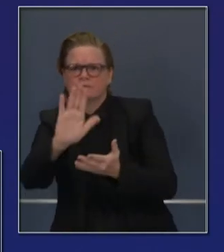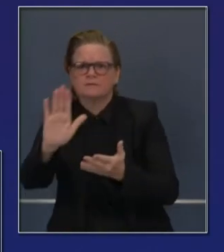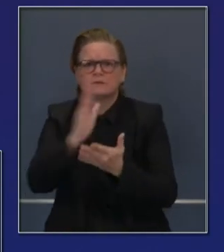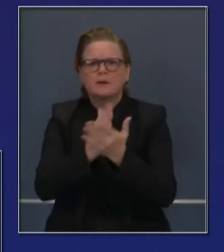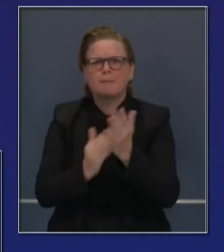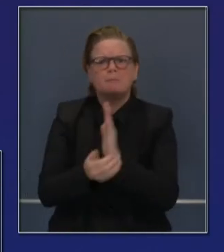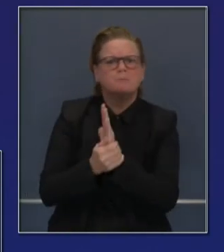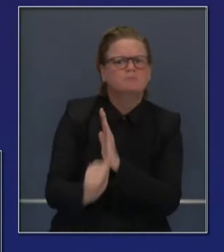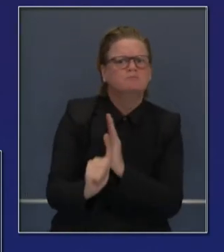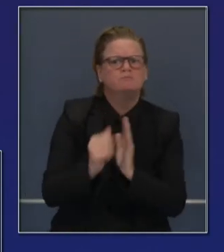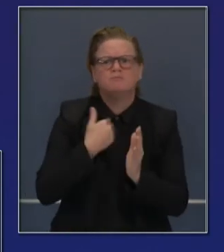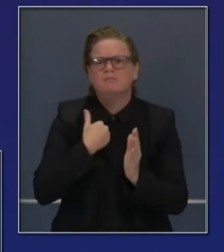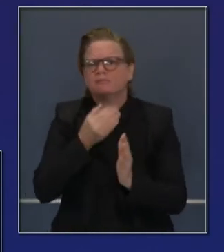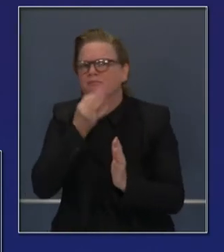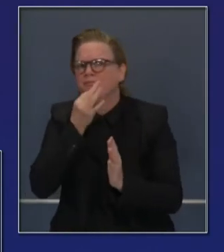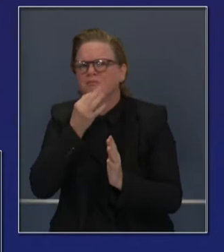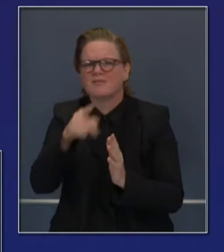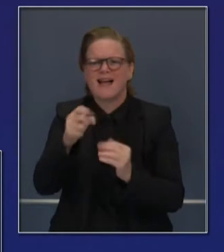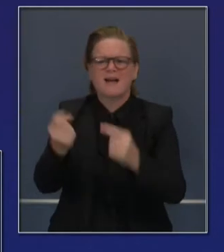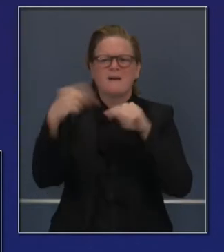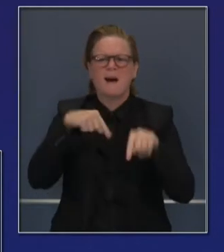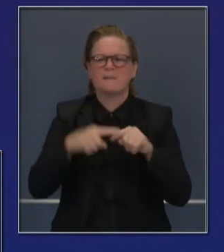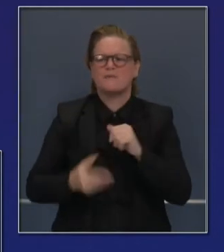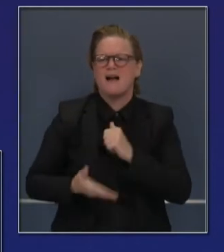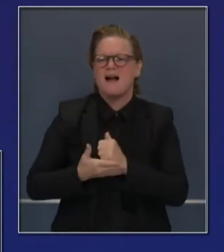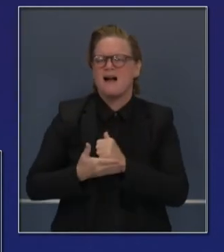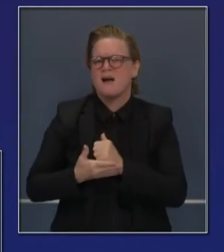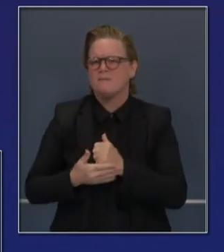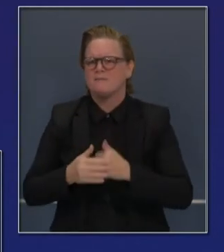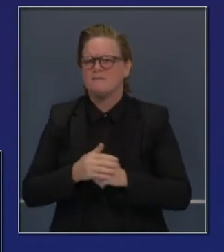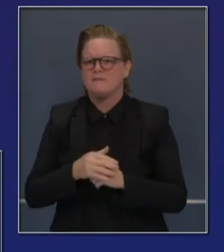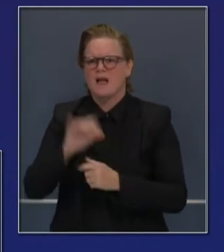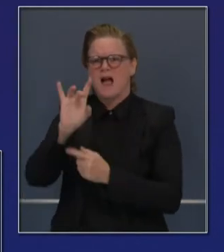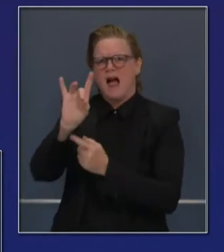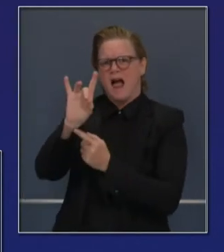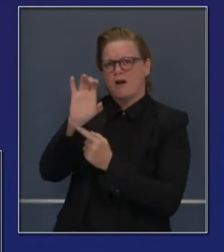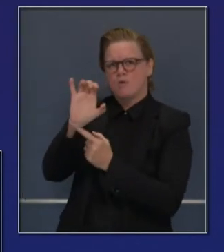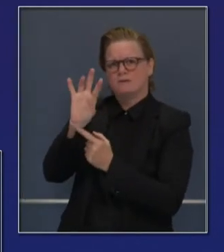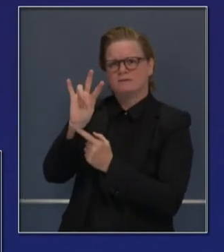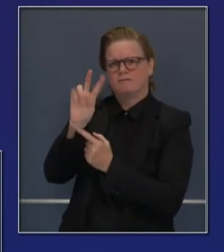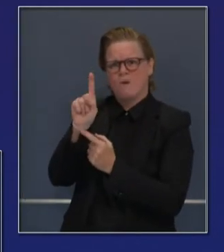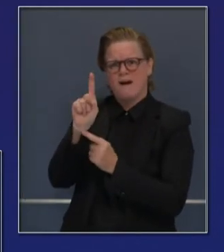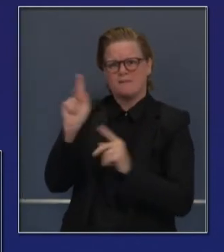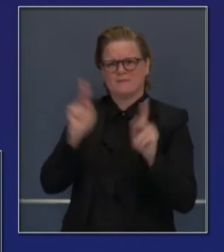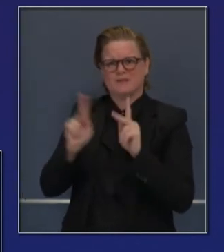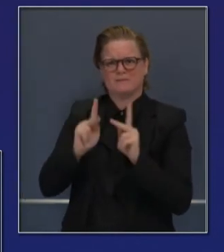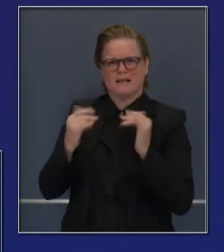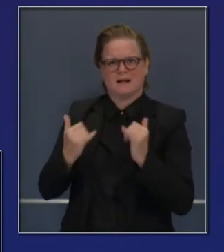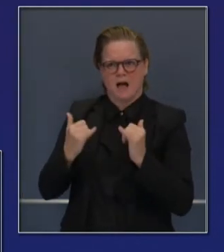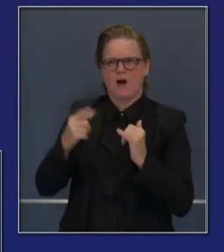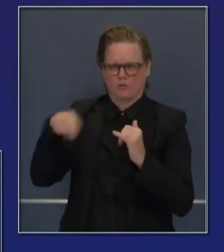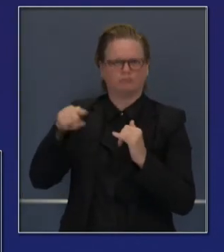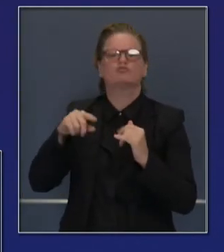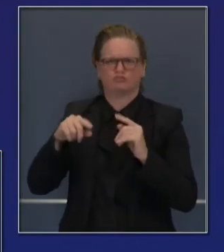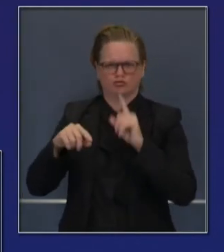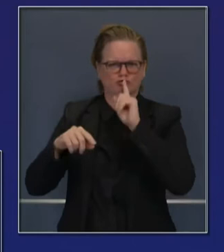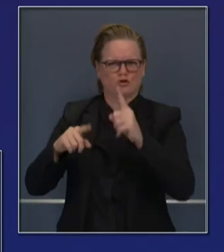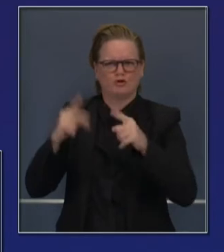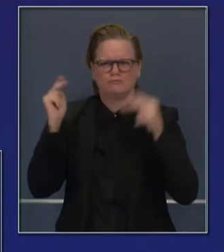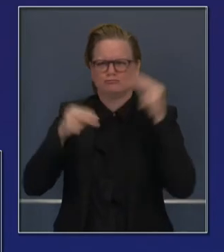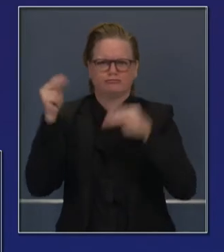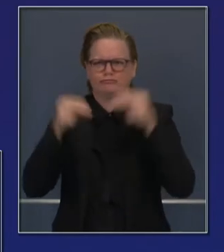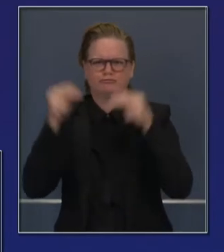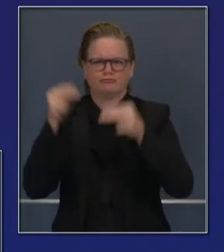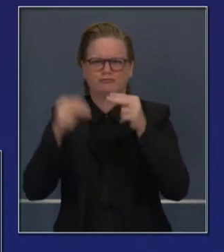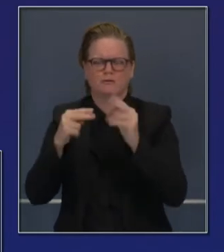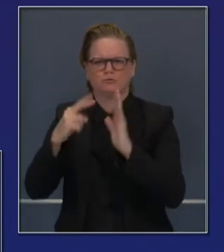have 871 individuals that are active and registered as part of our health corps. We're going to be dusting that